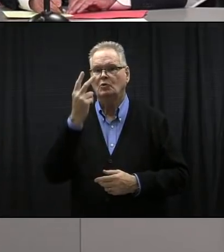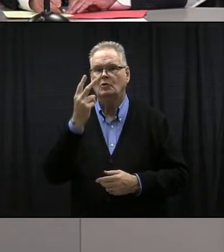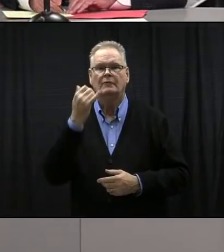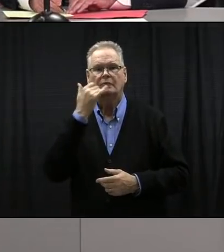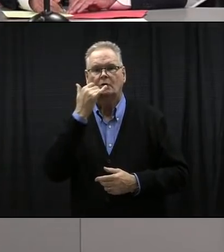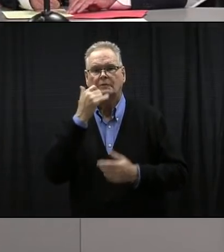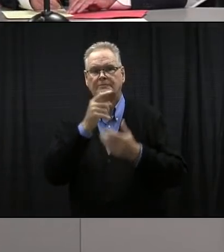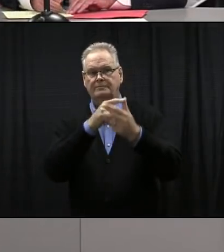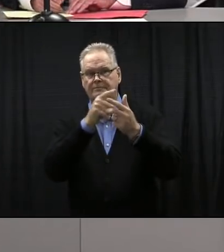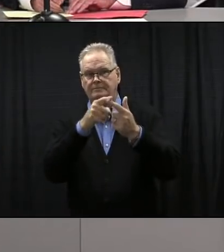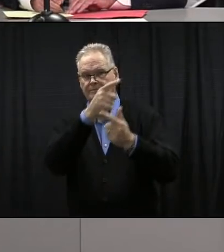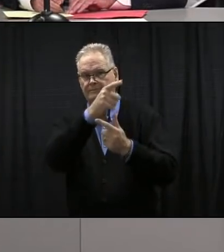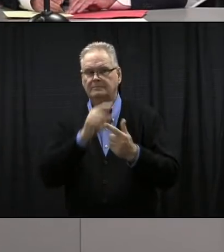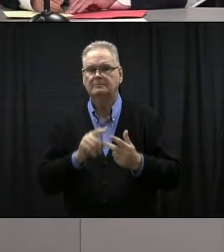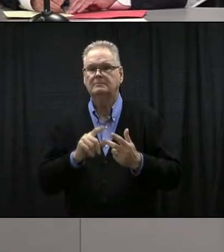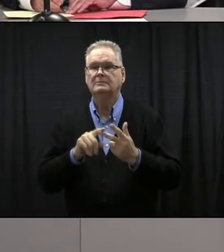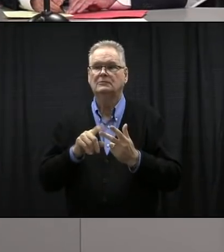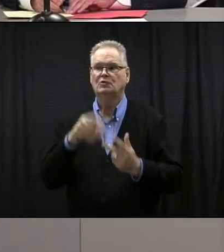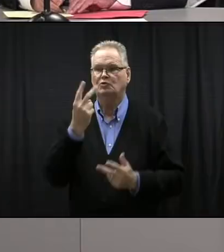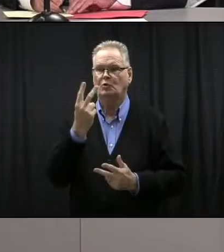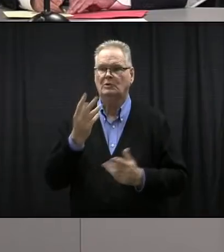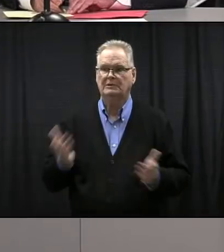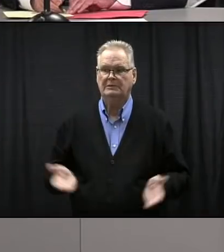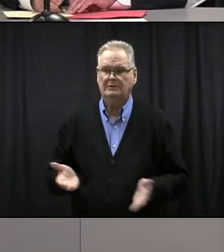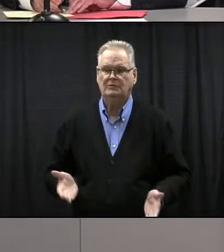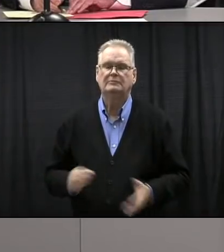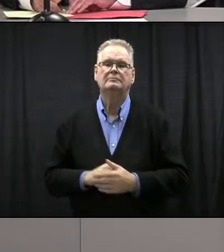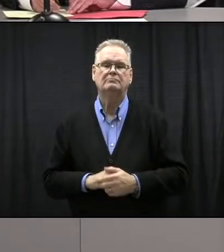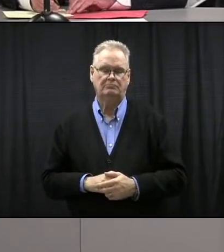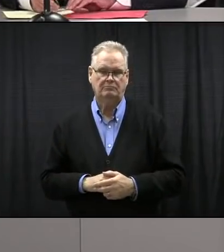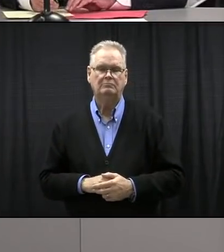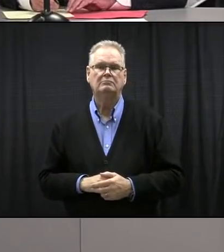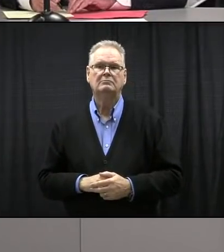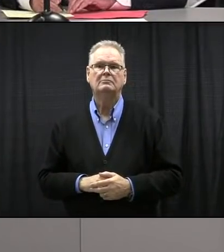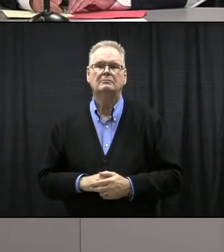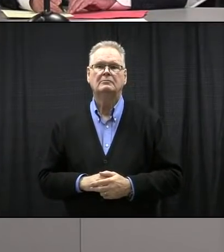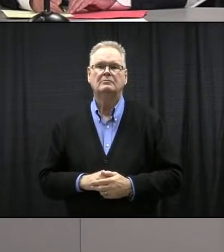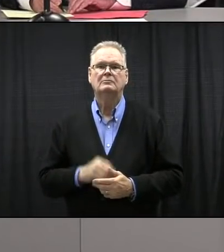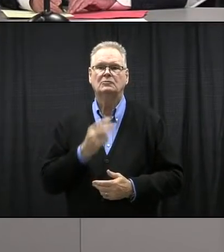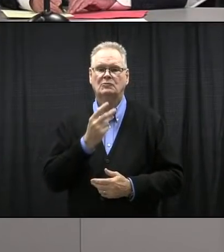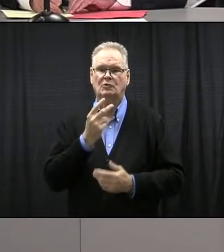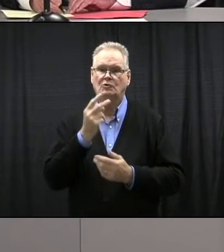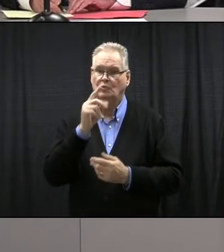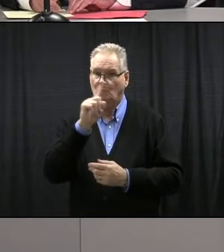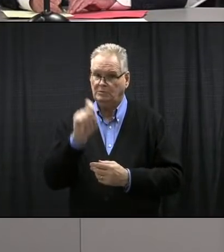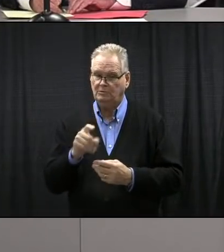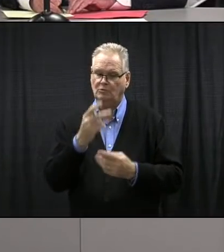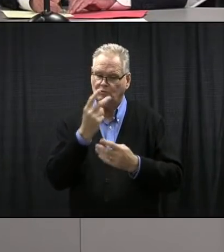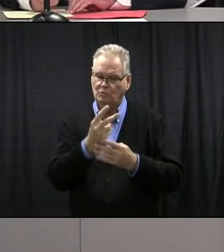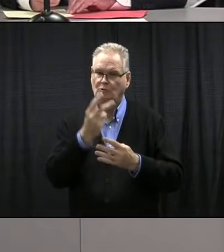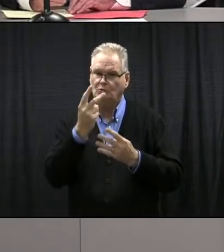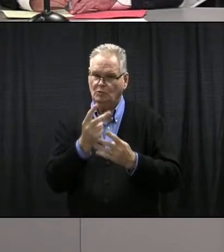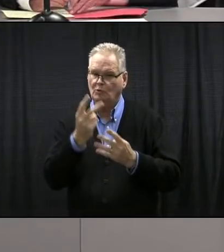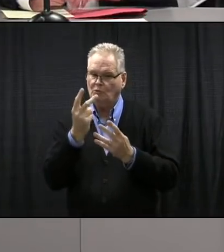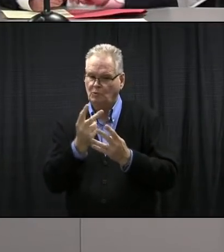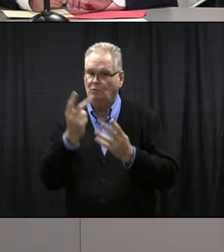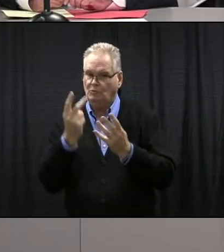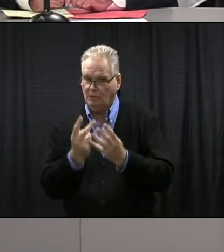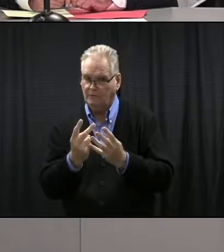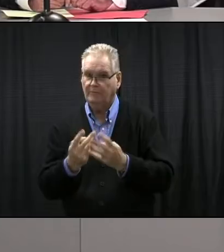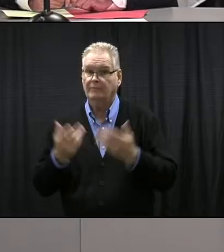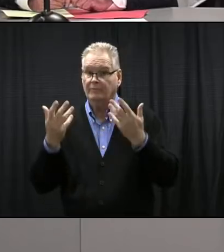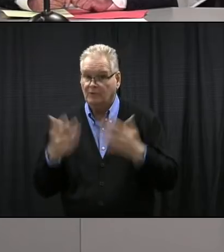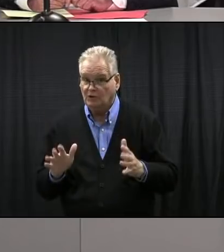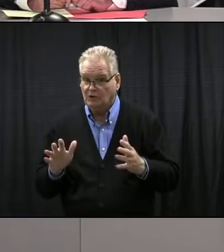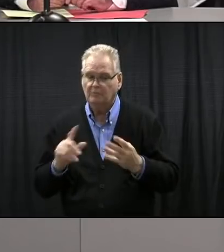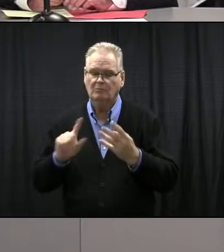question and answer session will give each reporter the opportunity to ask 1 question and 1 follow-up. Following this, there will be a final round where each reporter will have the opportunity